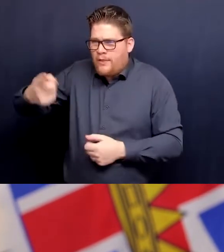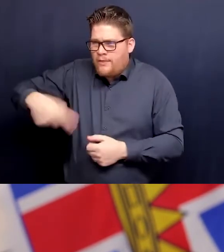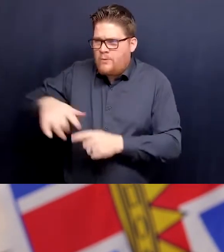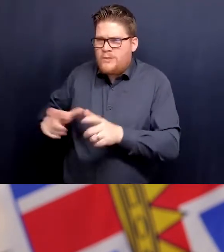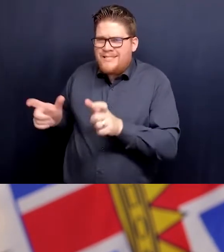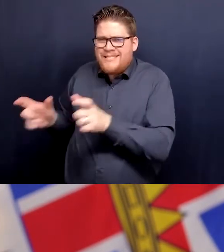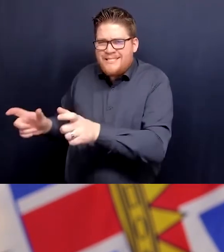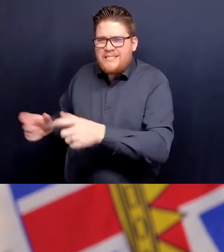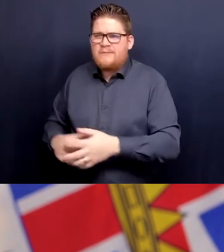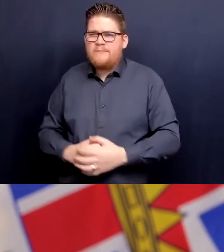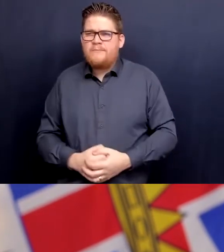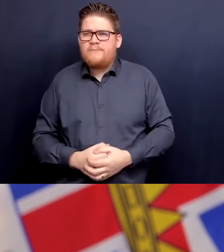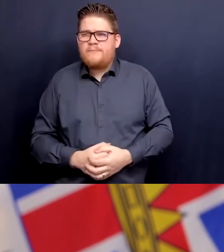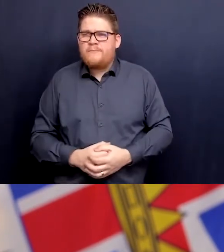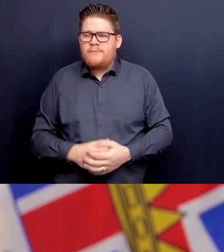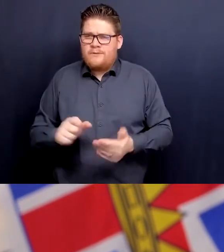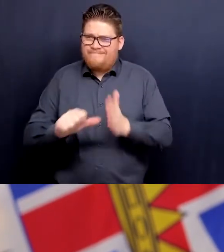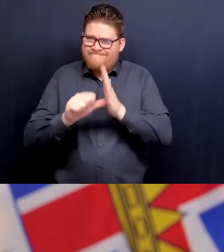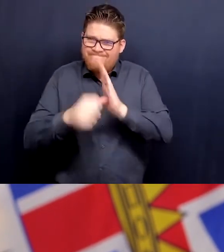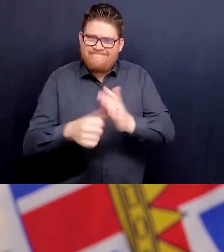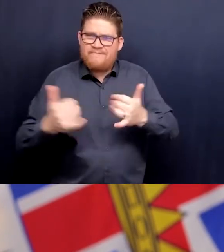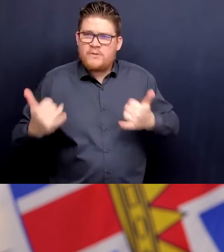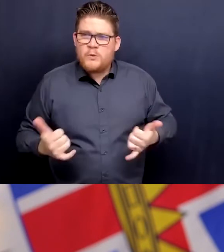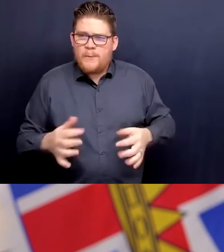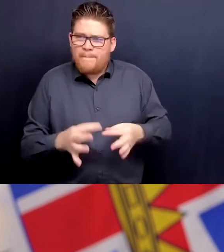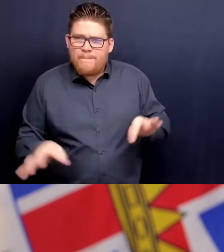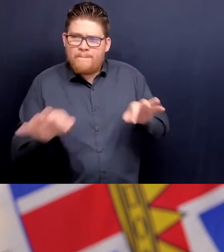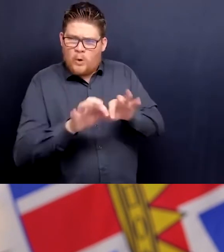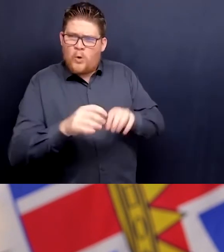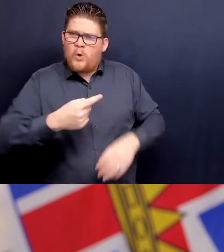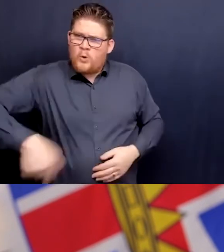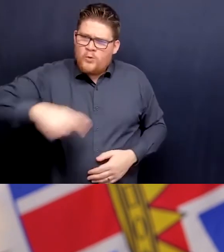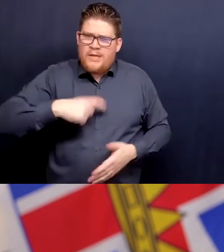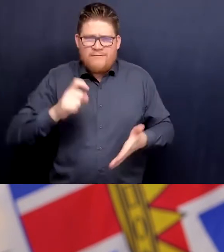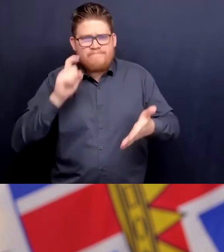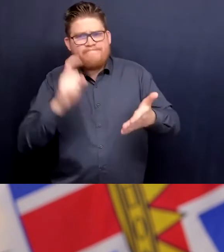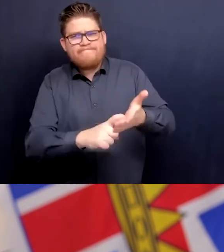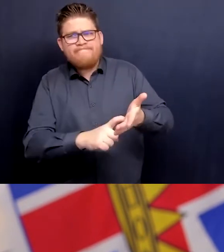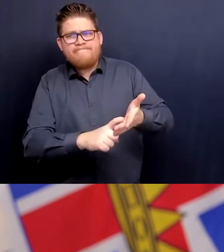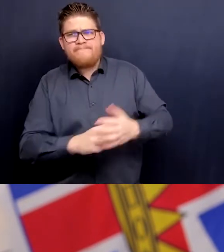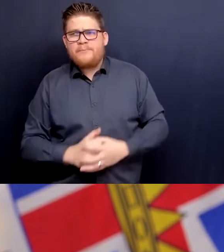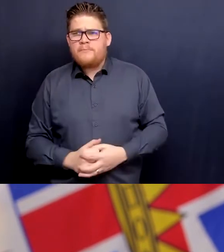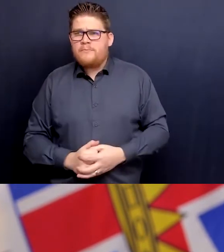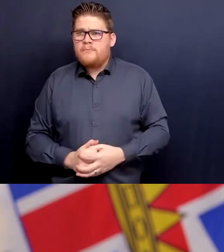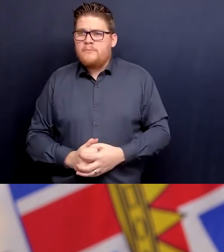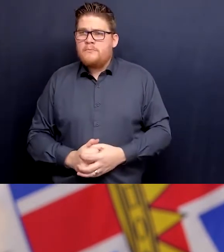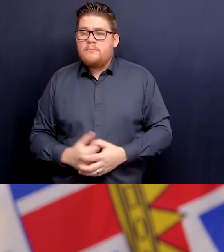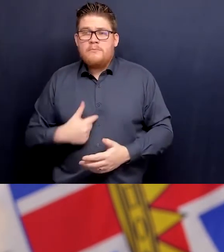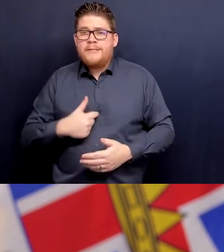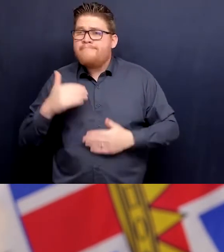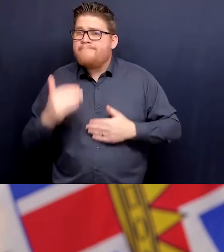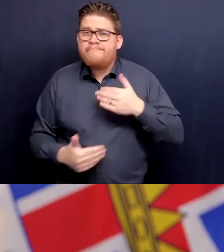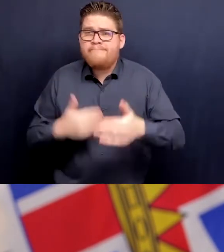trying to say today, that it is important for us to all recognize that we don't know everybody's story. And there's a reason